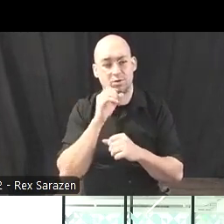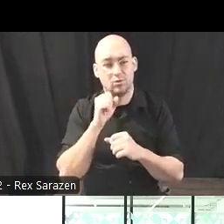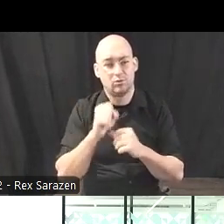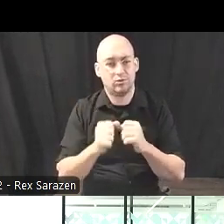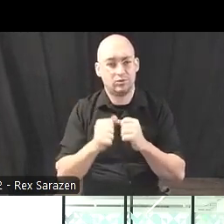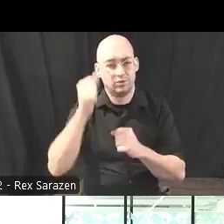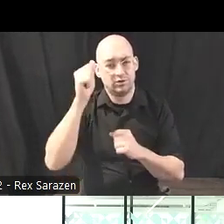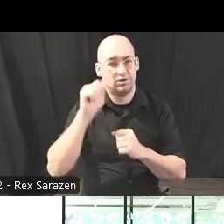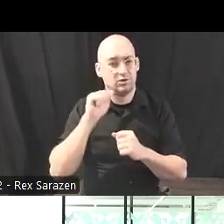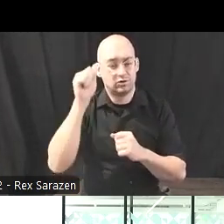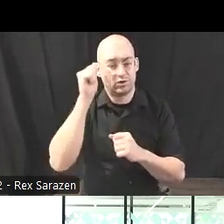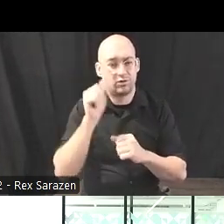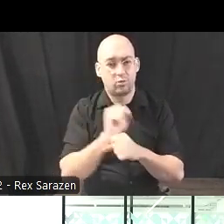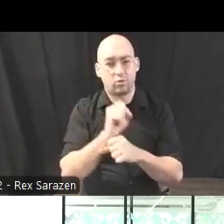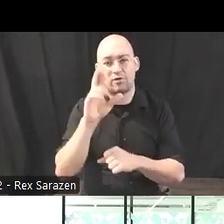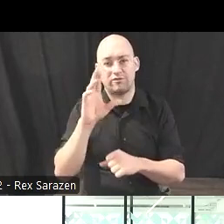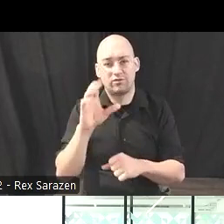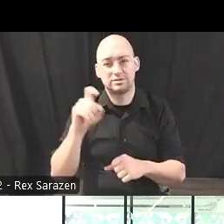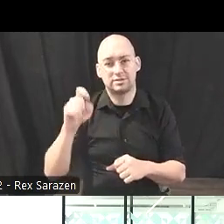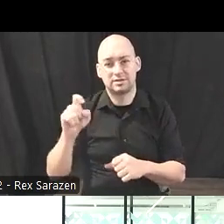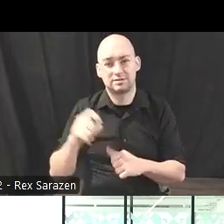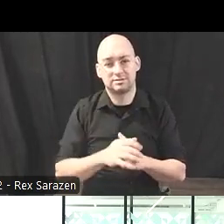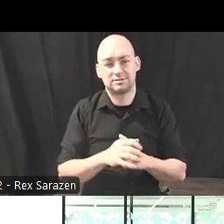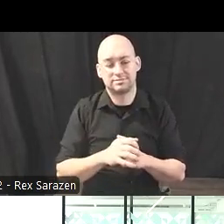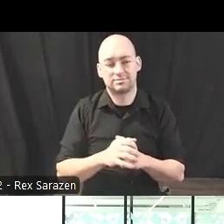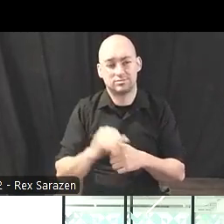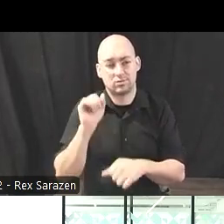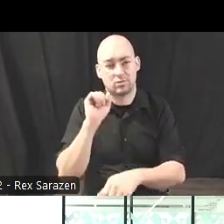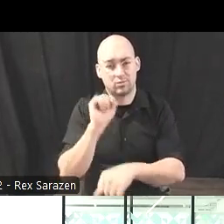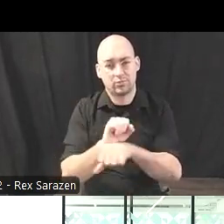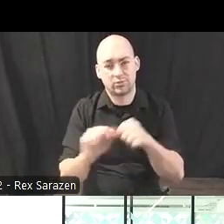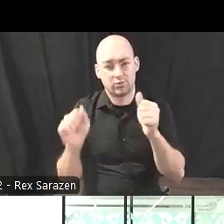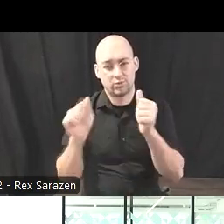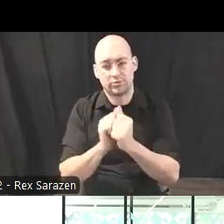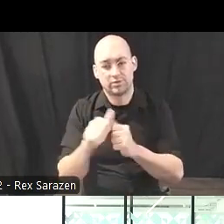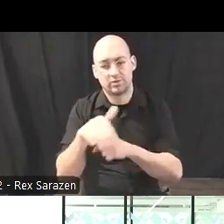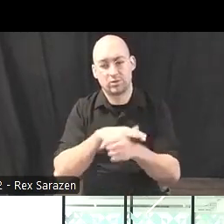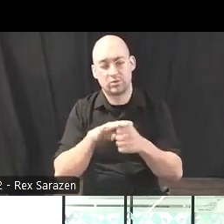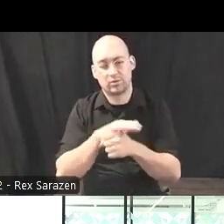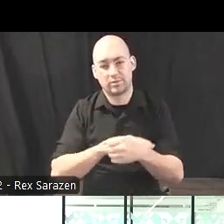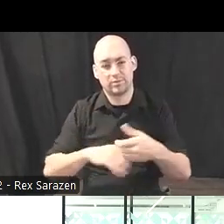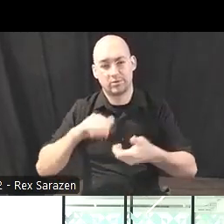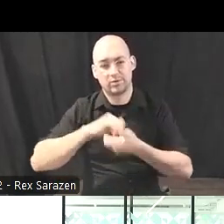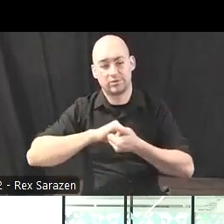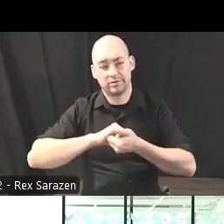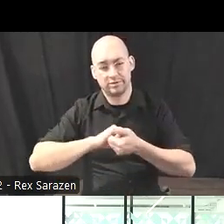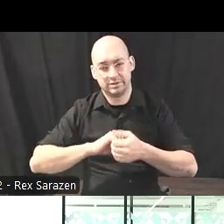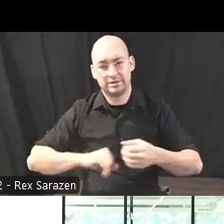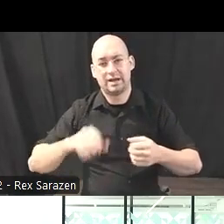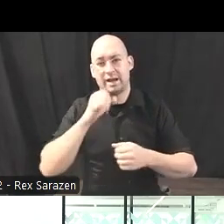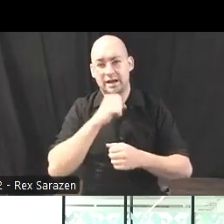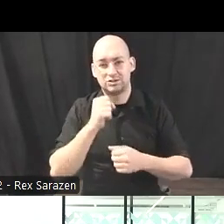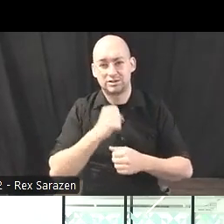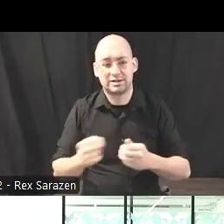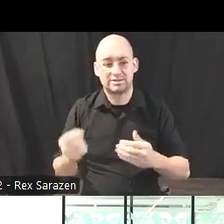needs. And then also working with our local partners. Our aging and disability networks play a very important role in